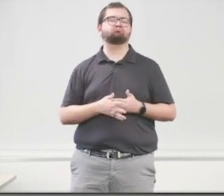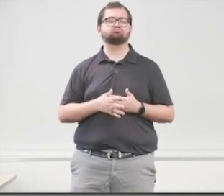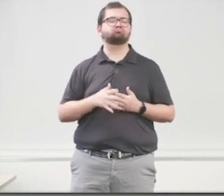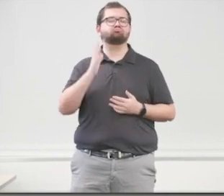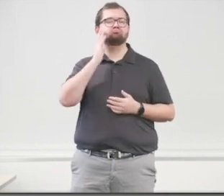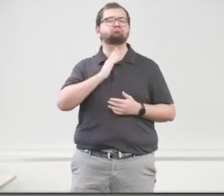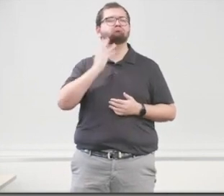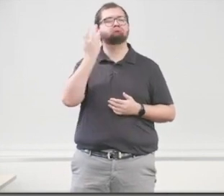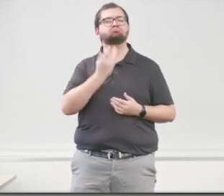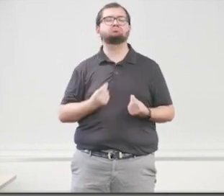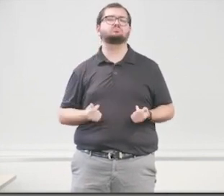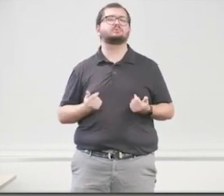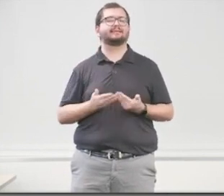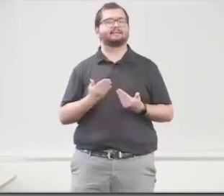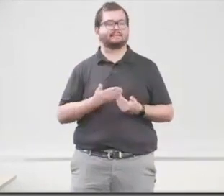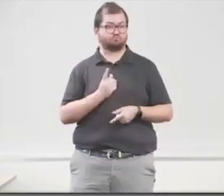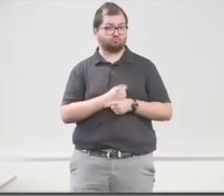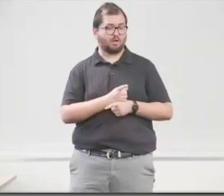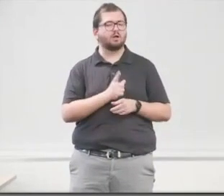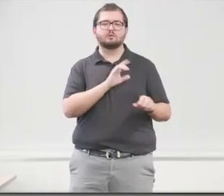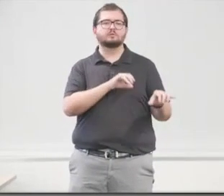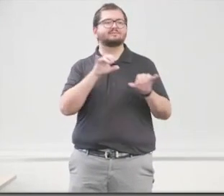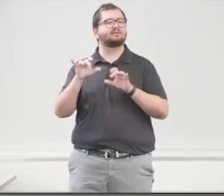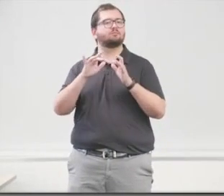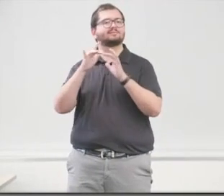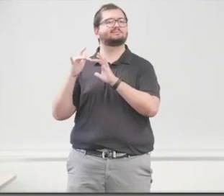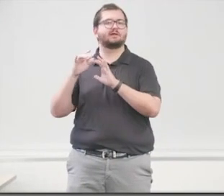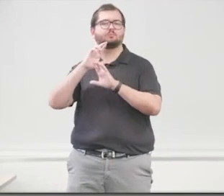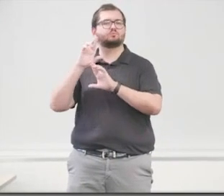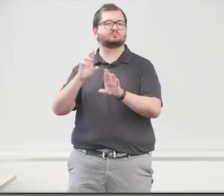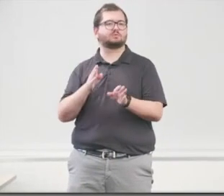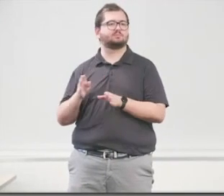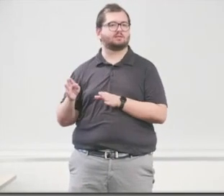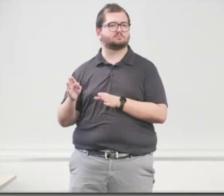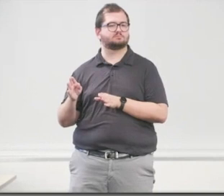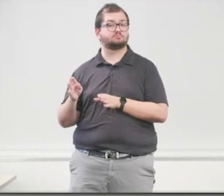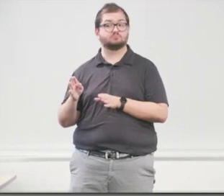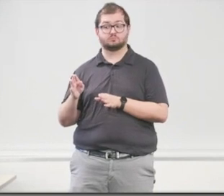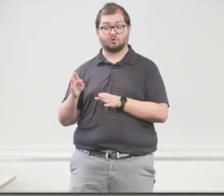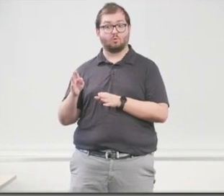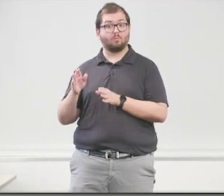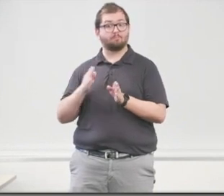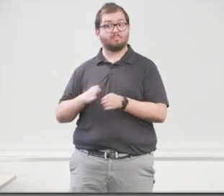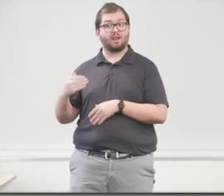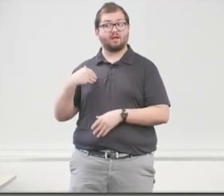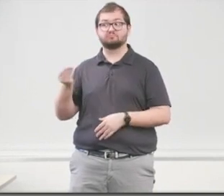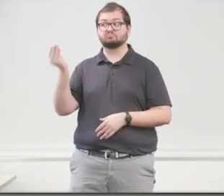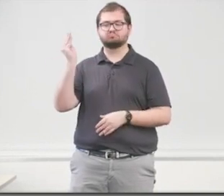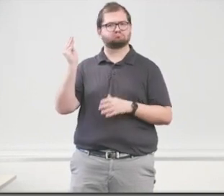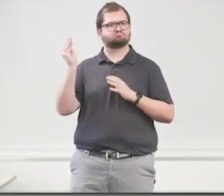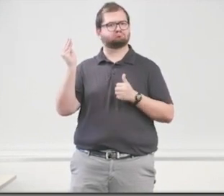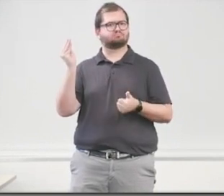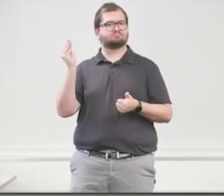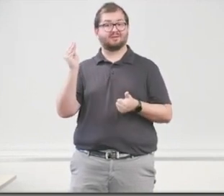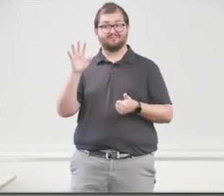just response. Do the same thing for your cyber incident response plans. So having a plan is great, but if it's a 500 page document